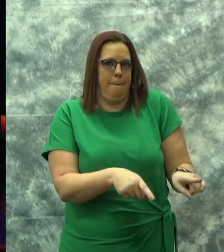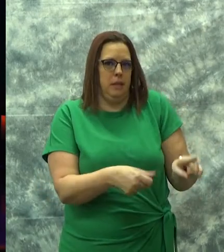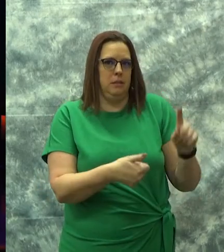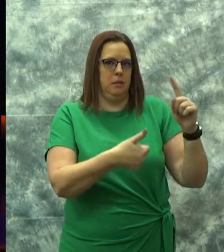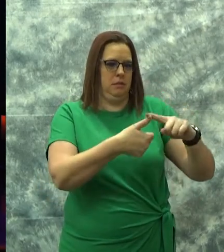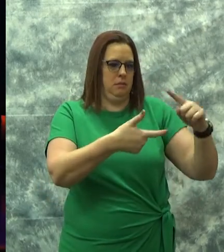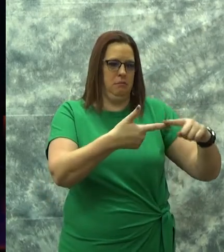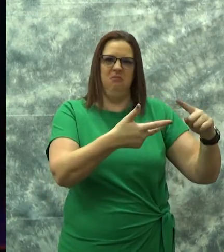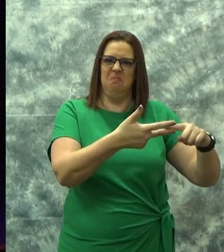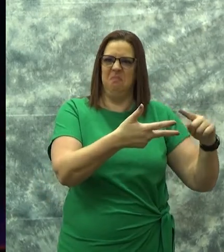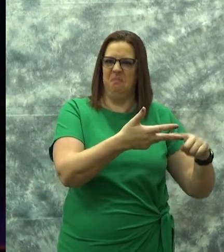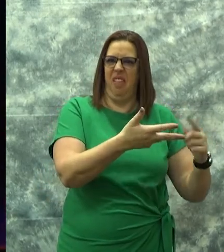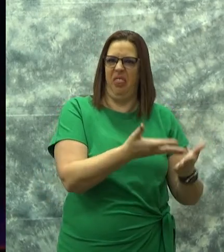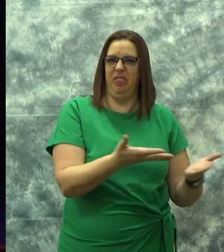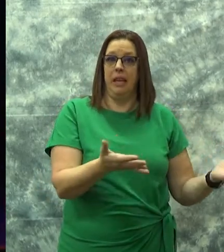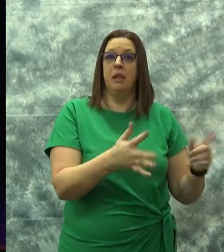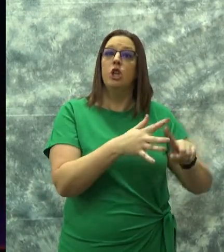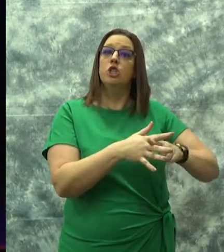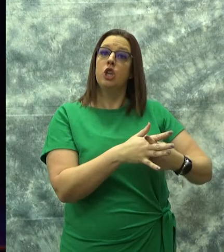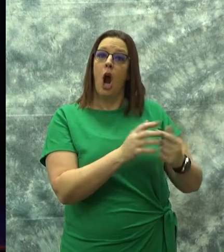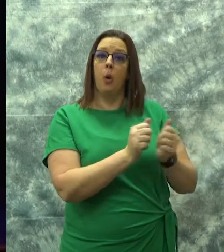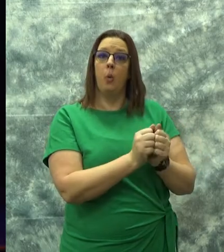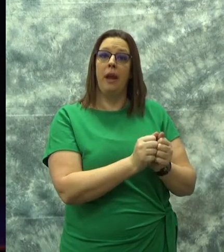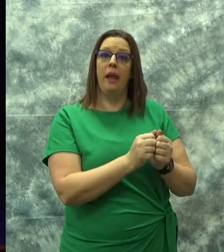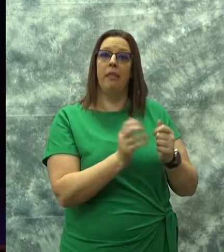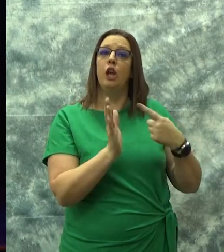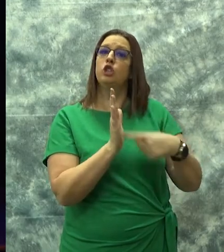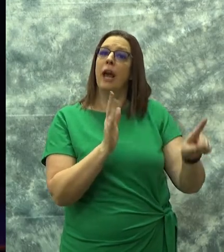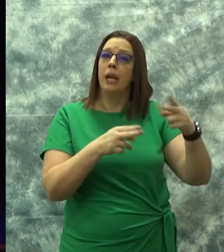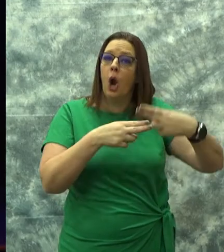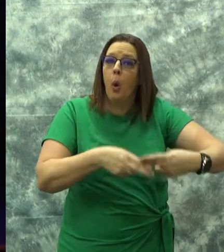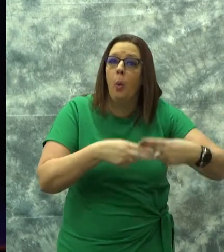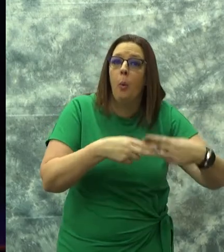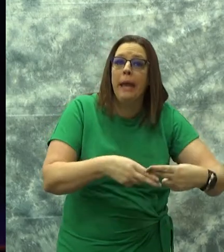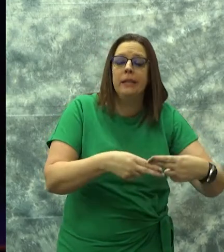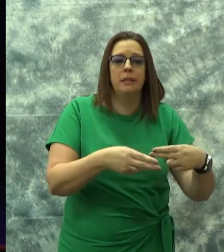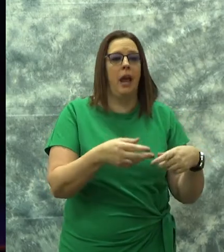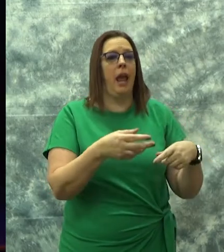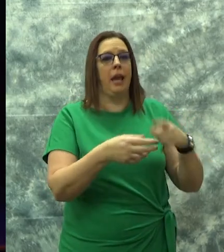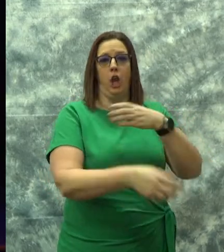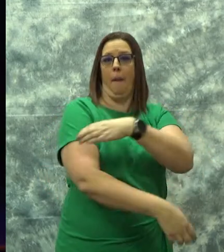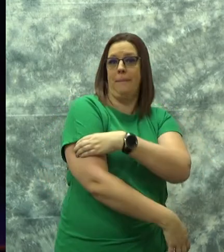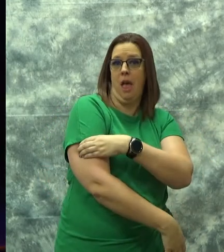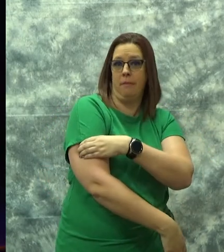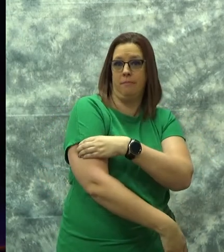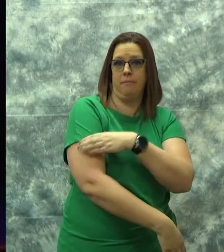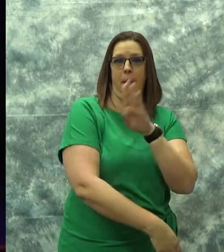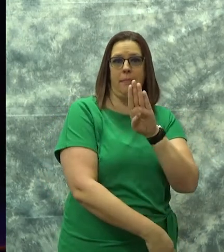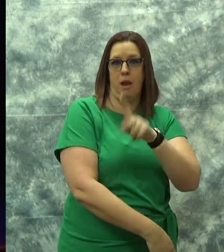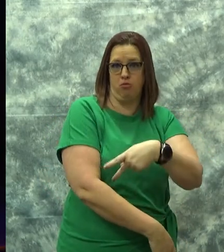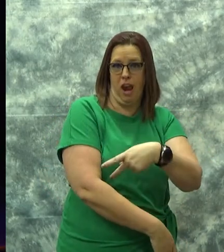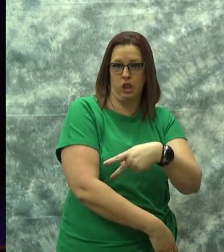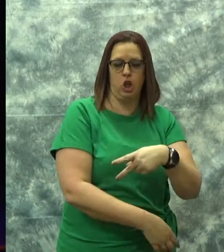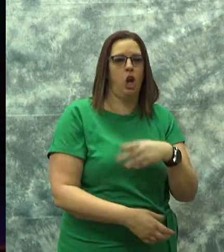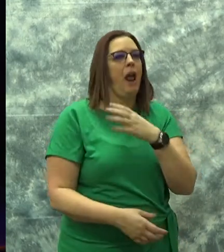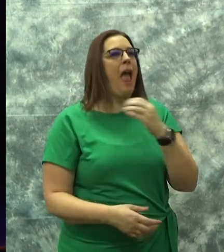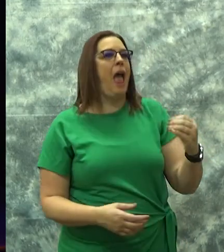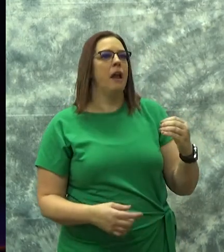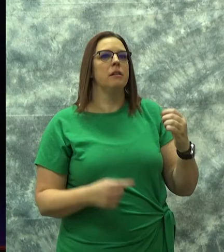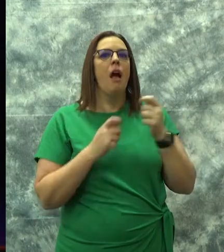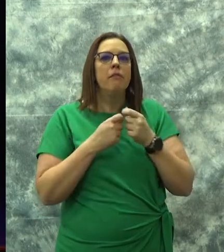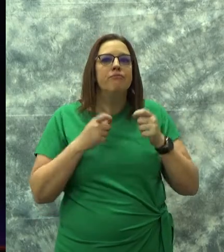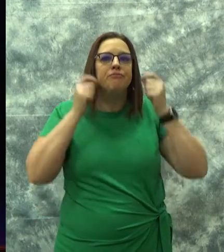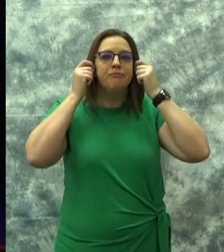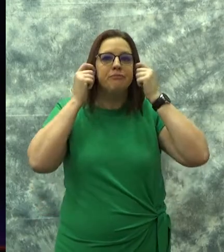things that occur. They usually start right with checking our body weight, checking our blood pressure, and listening to our